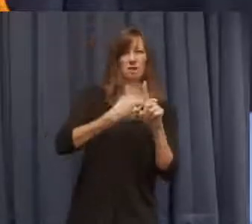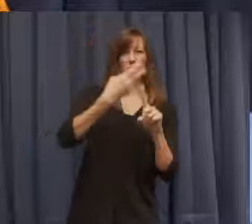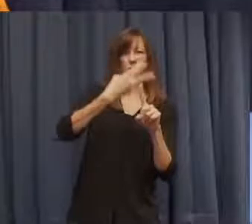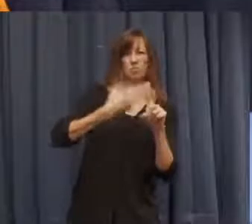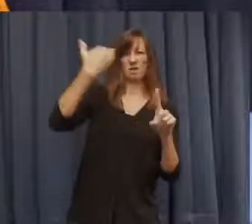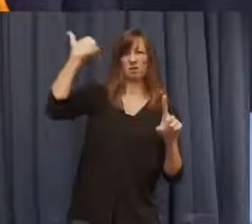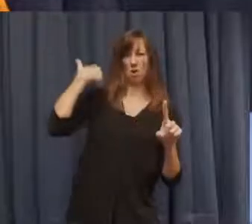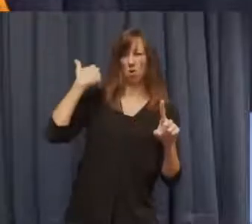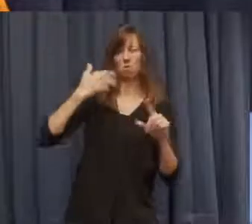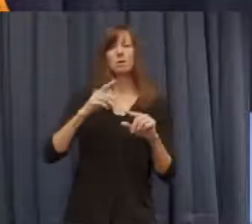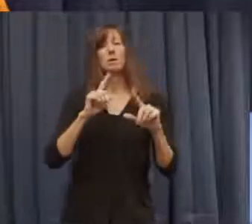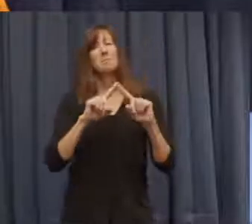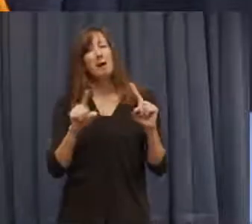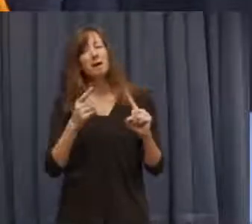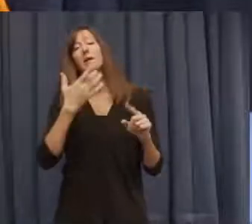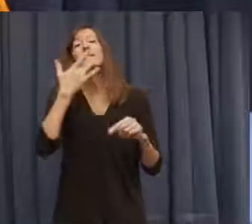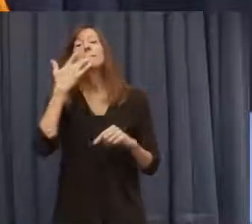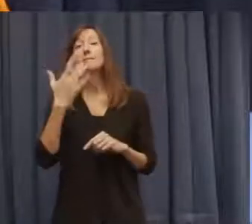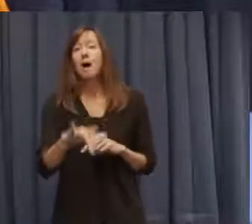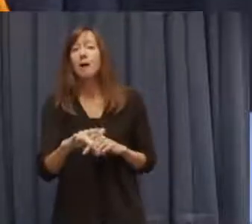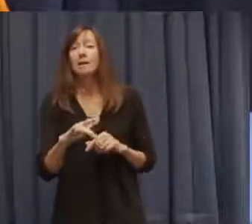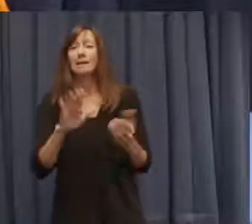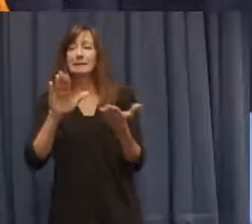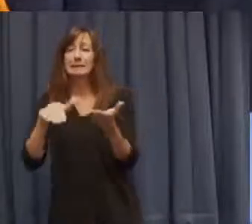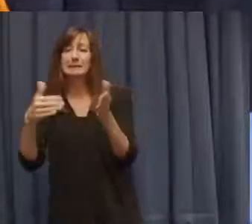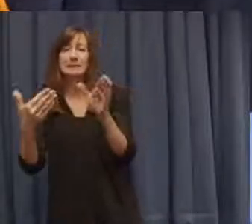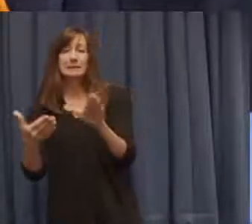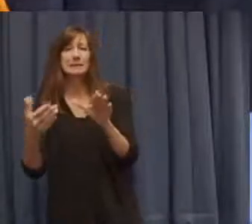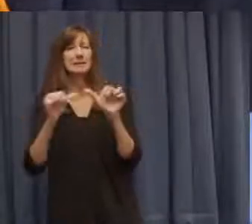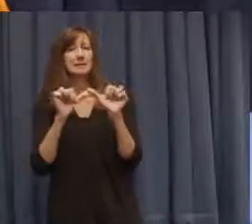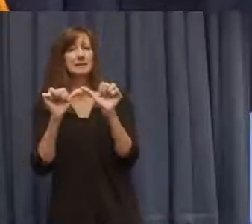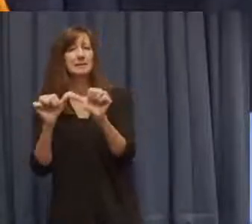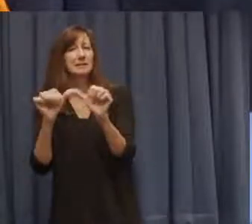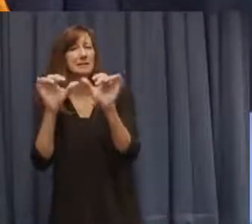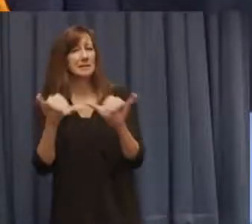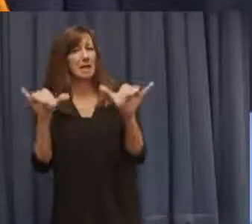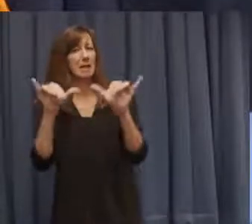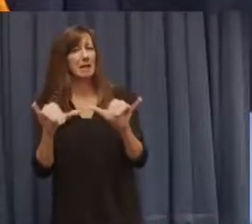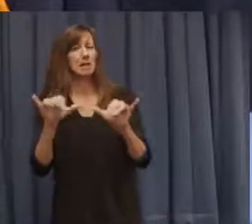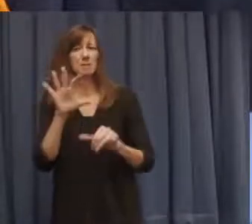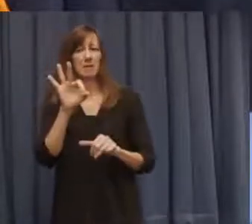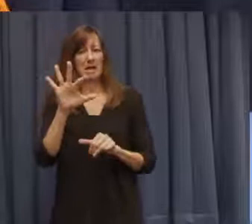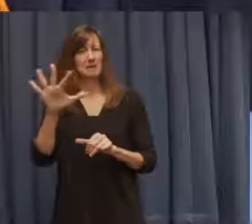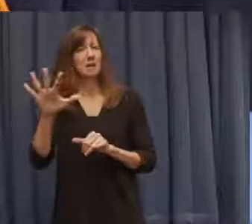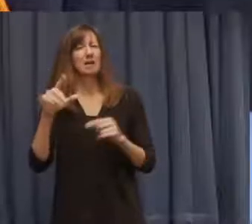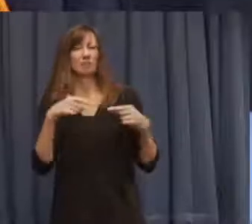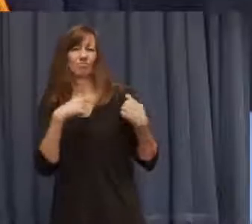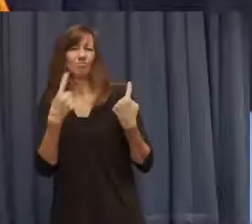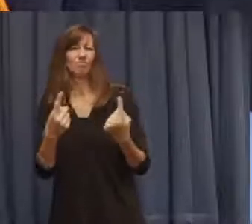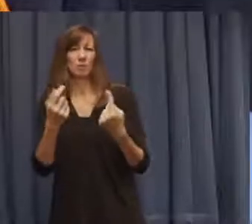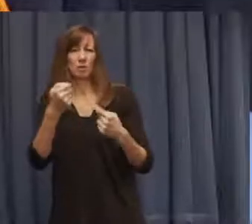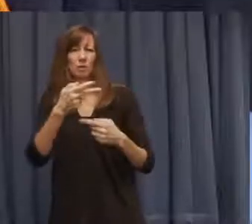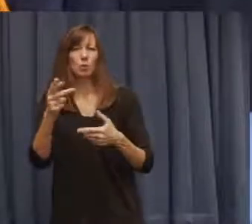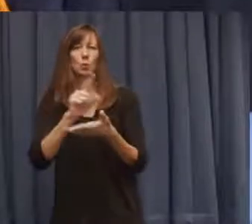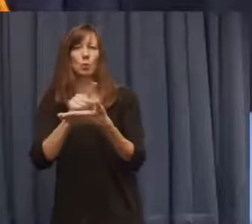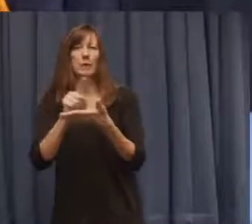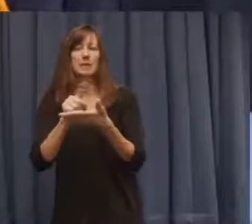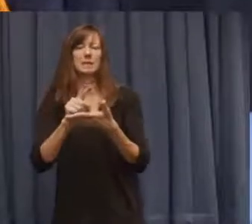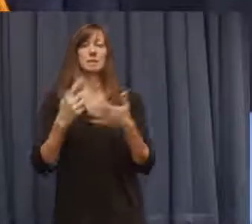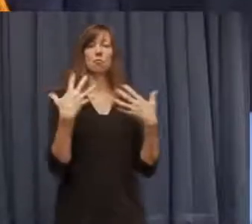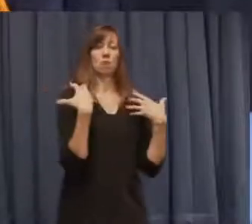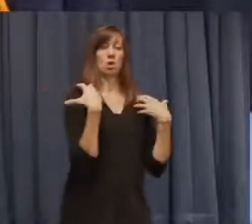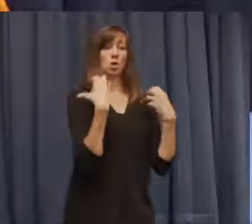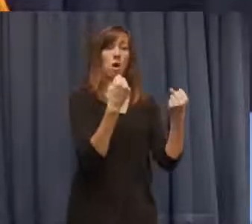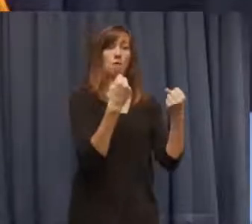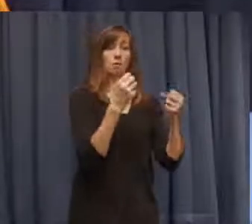Thankfully, our fatality numbers have held at 95 now for several weeks, and the recovered number keeps going up, which of course